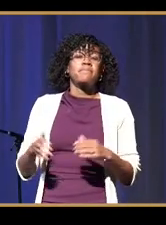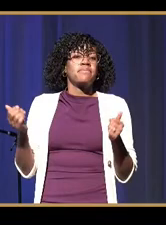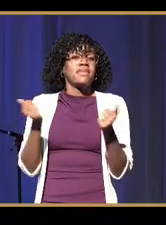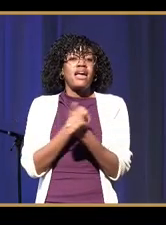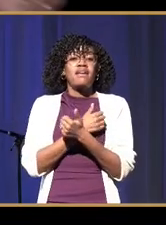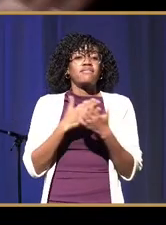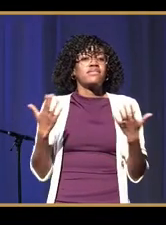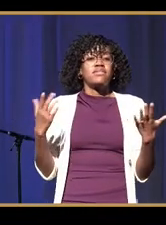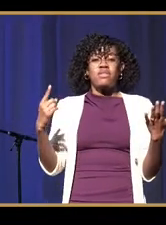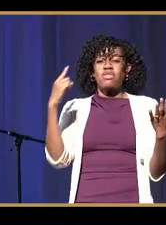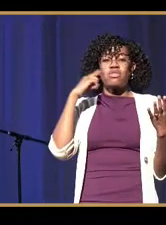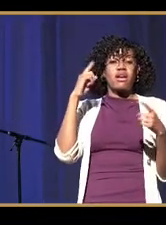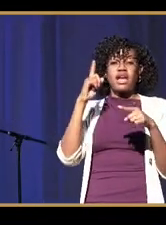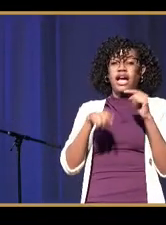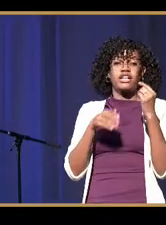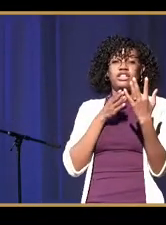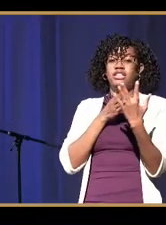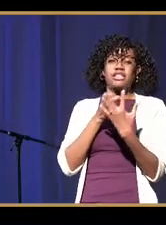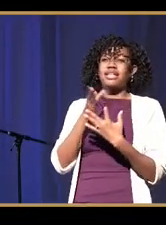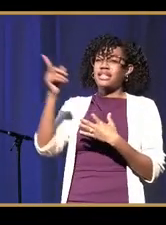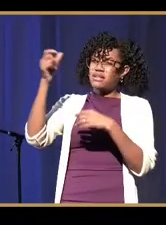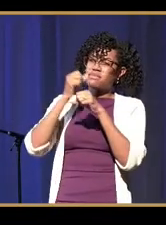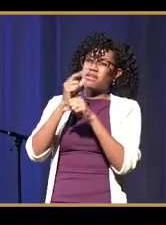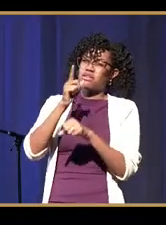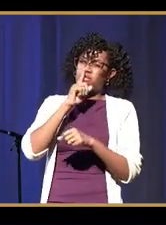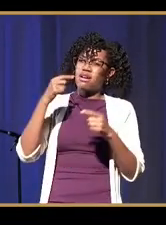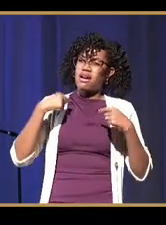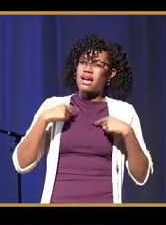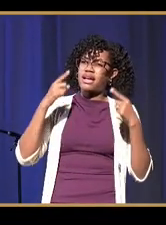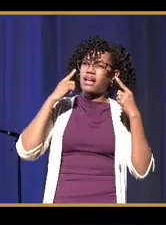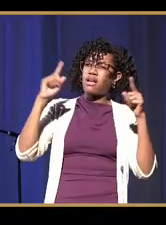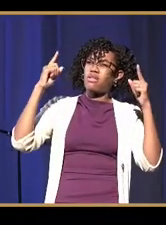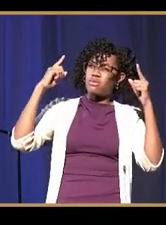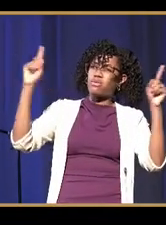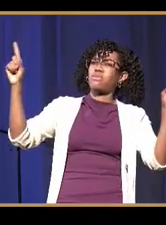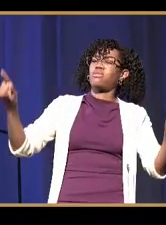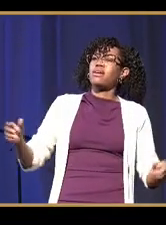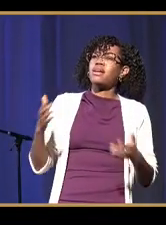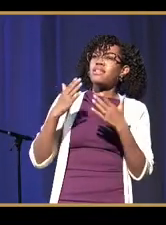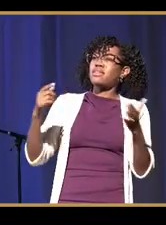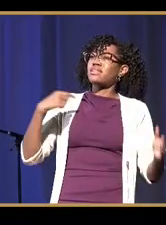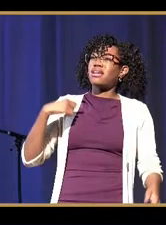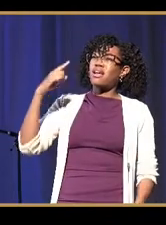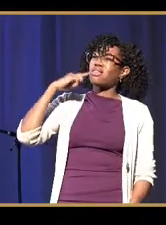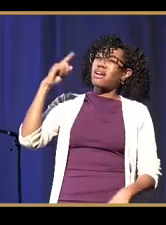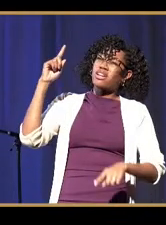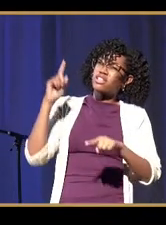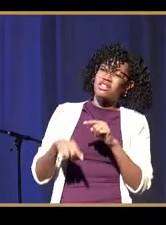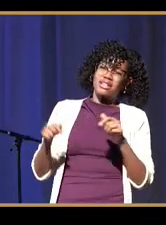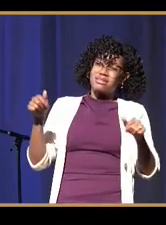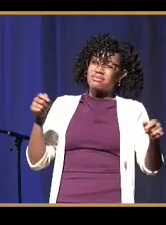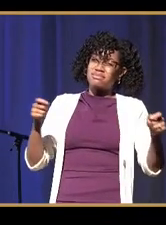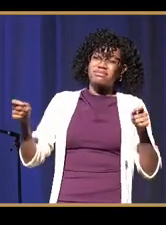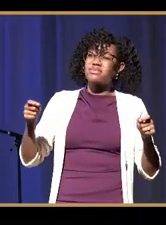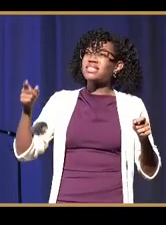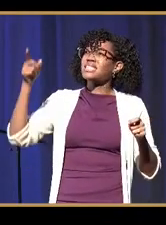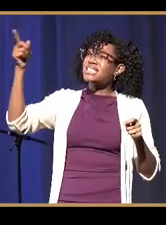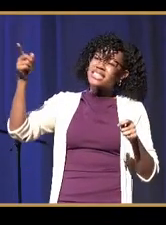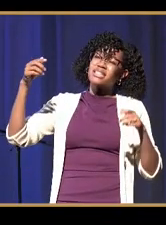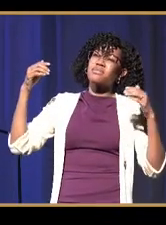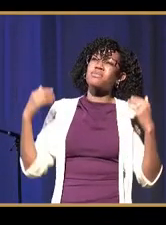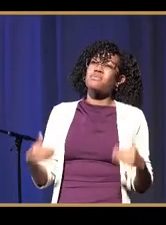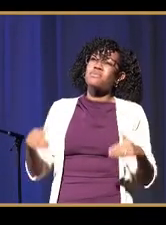through, he made sure that I got through. The things I thought I wouldn't get through, he